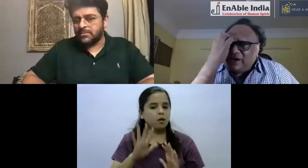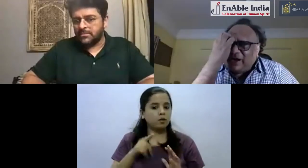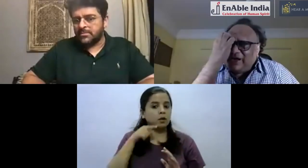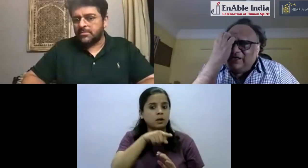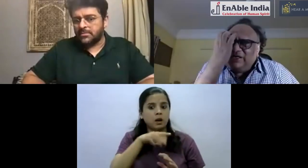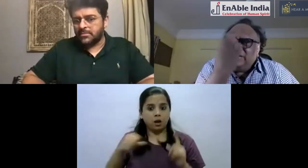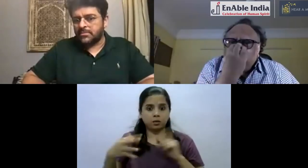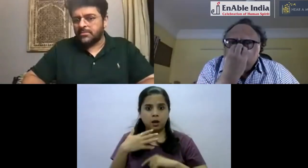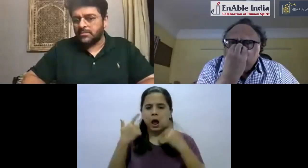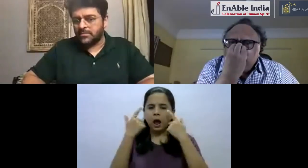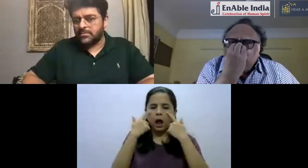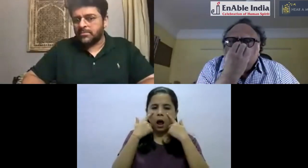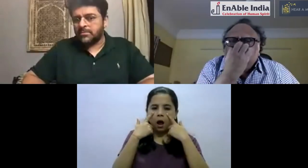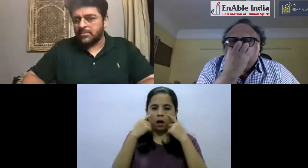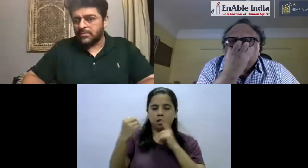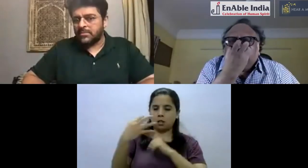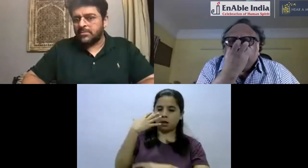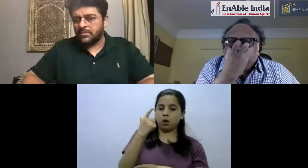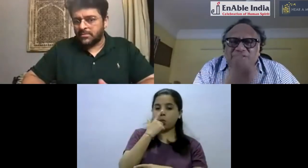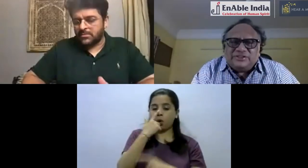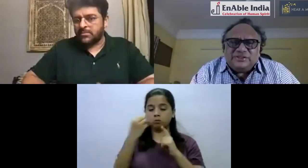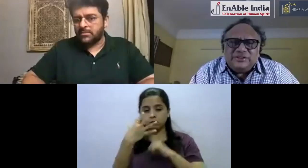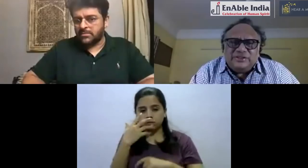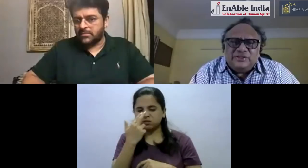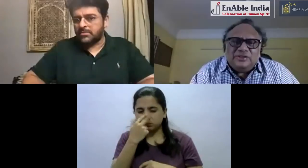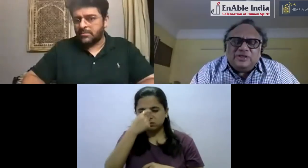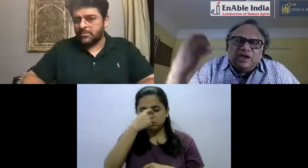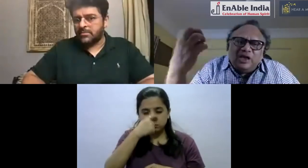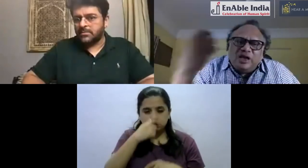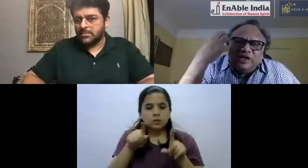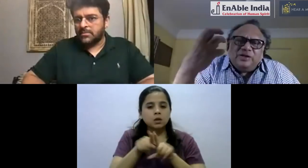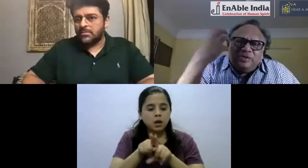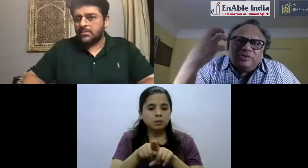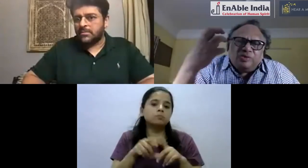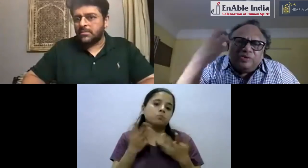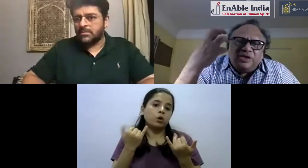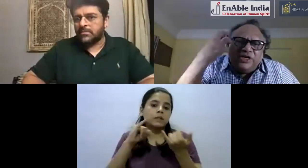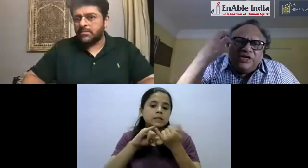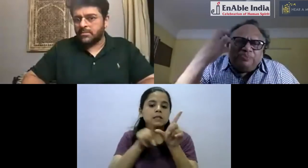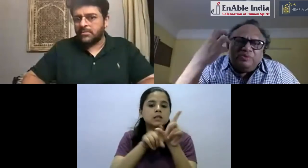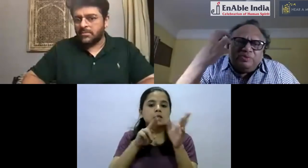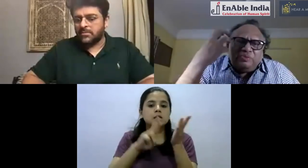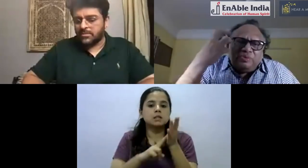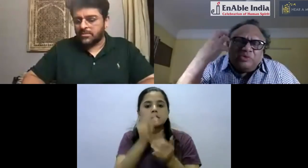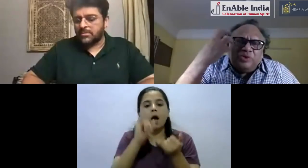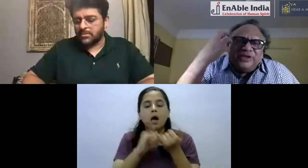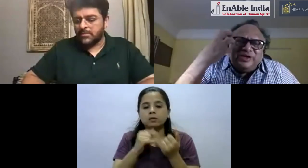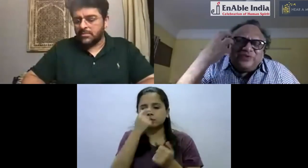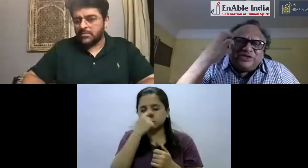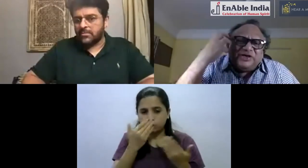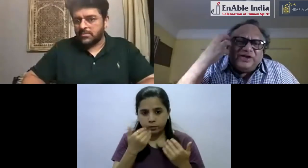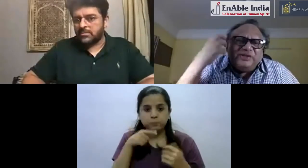infects eyes, nose, sinuses, and keep